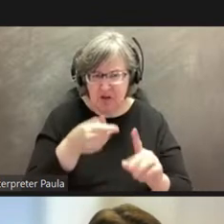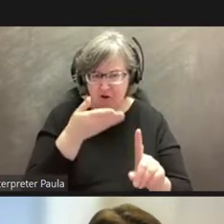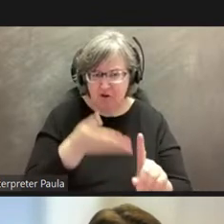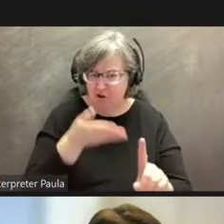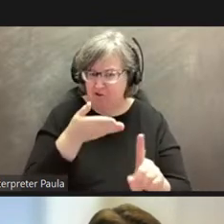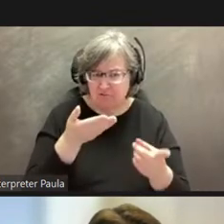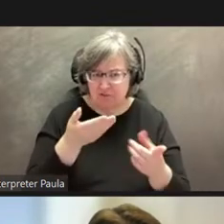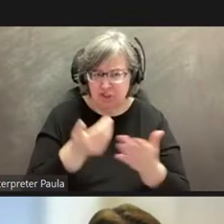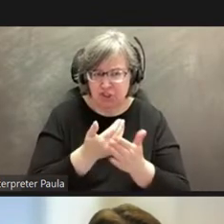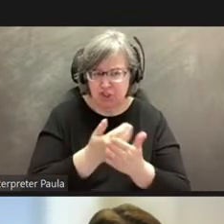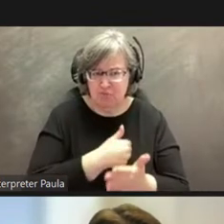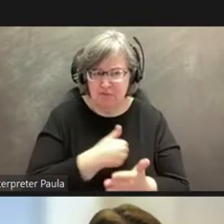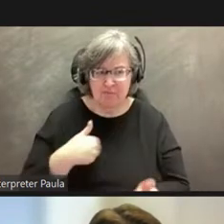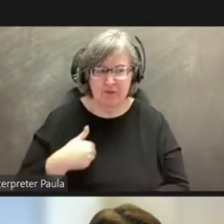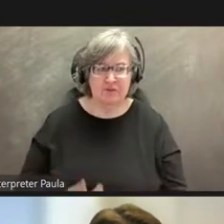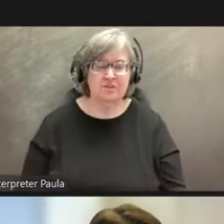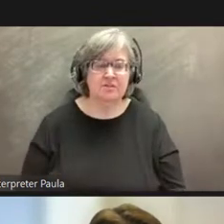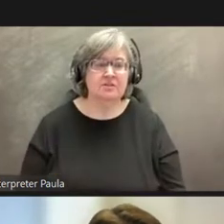member?